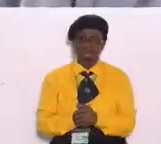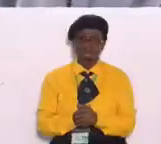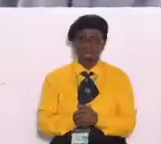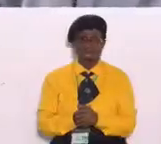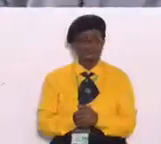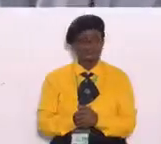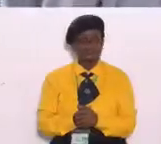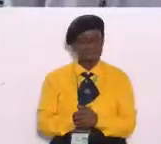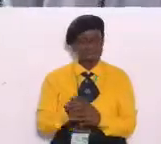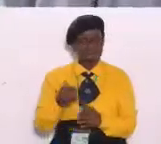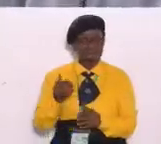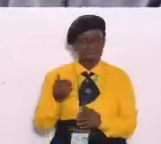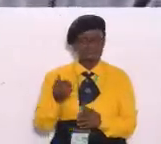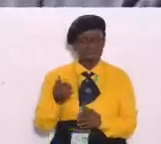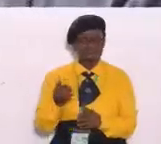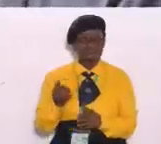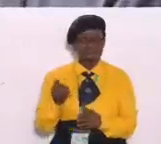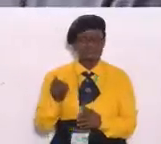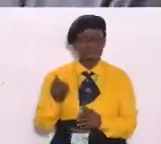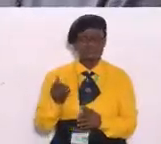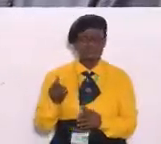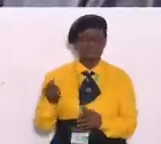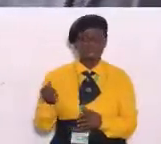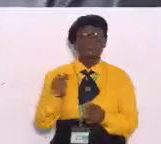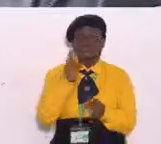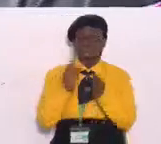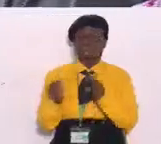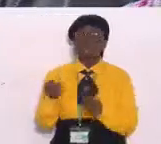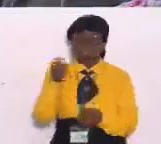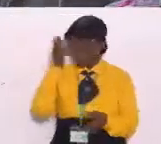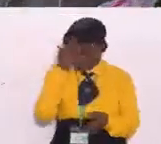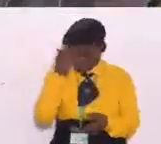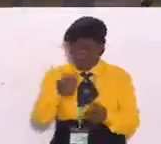And I said, if you know how to approach him,